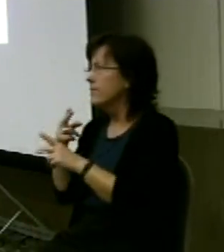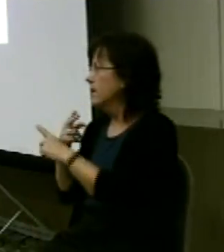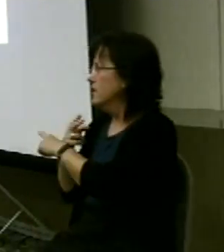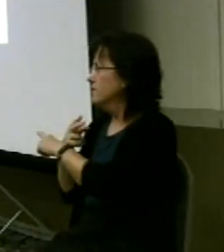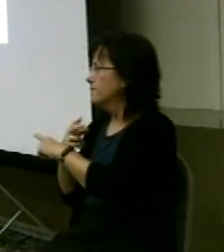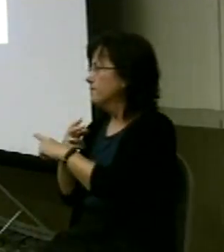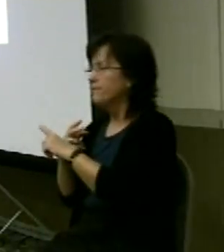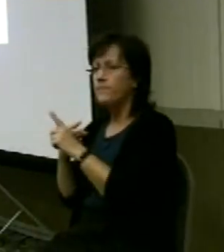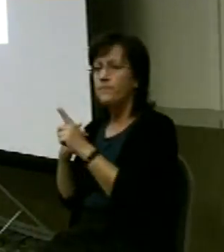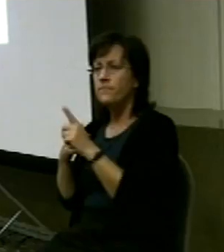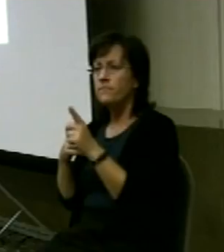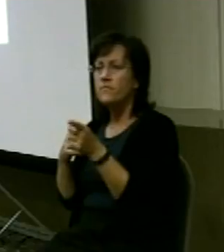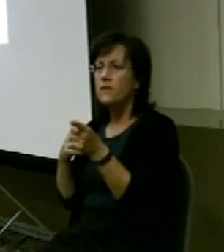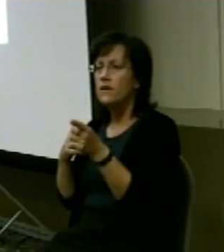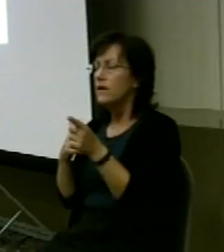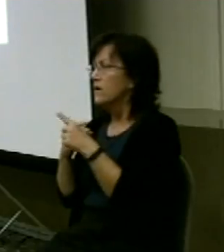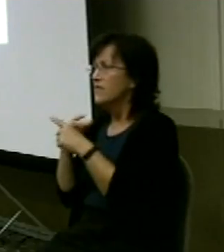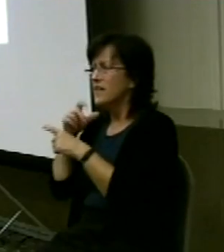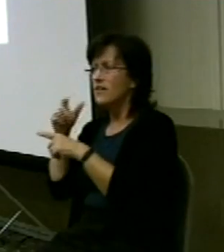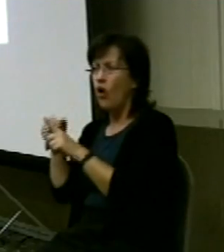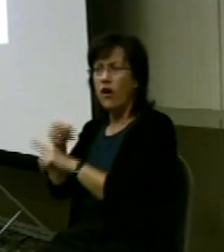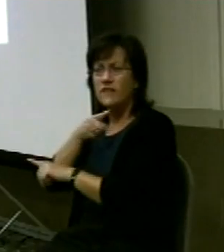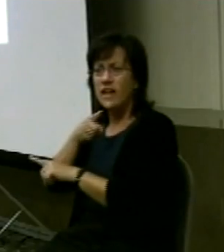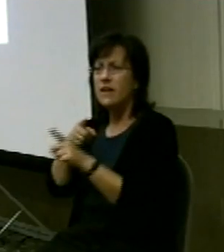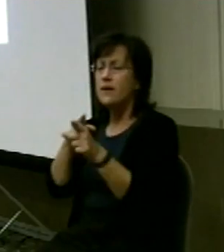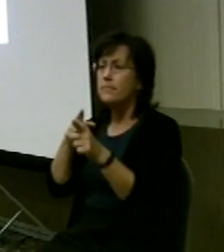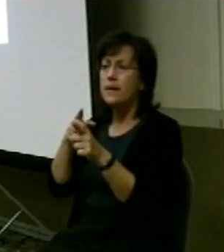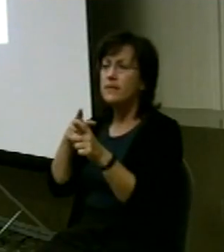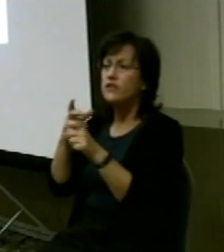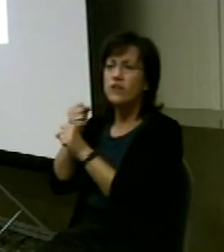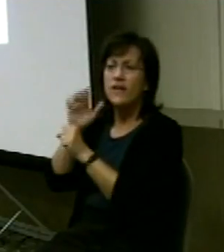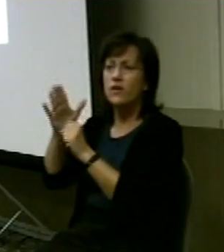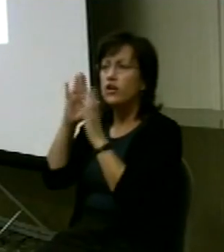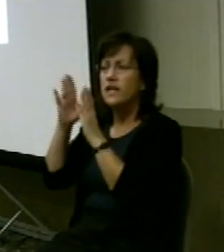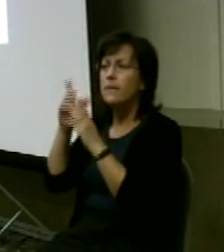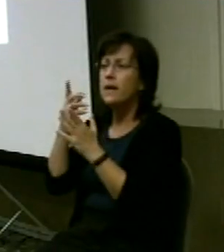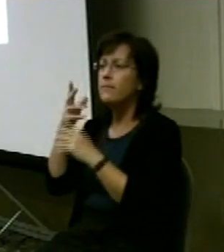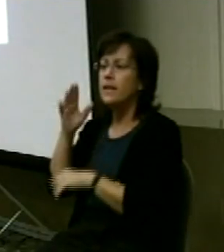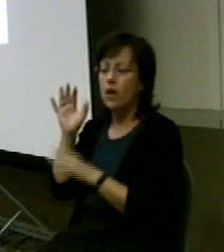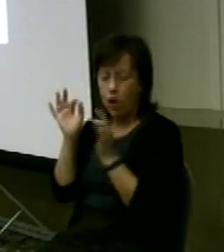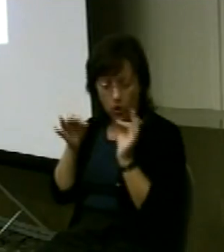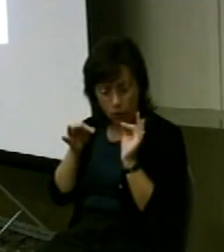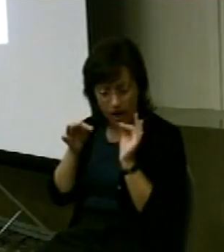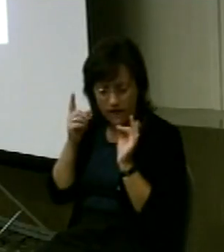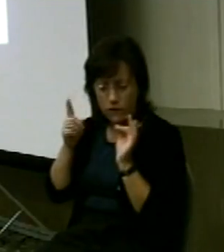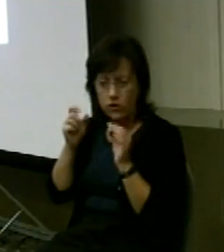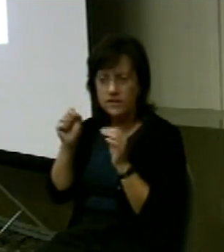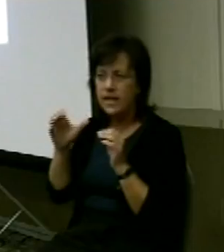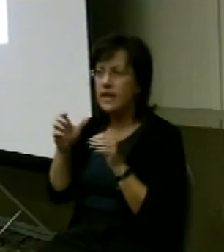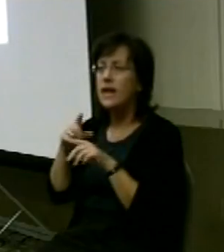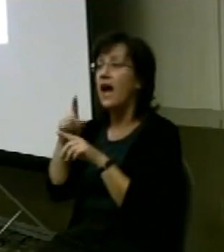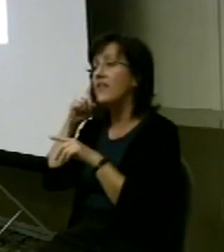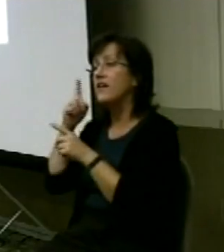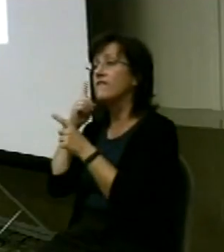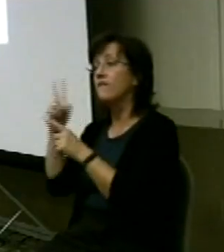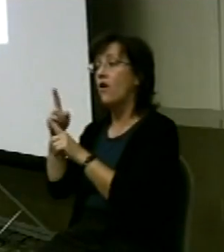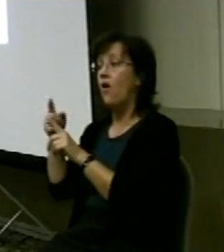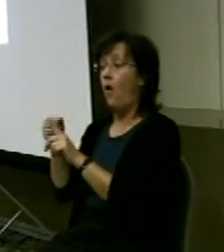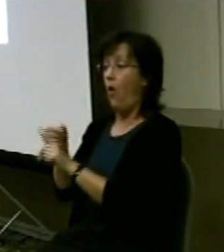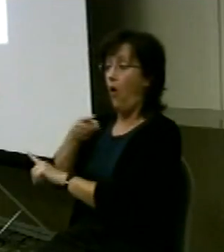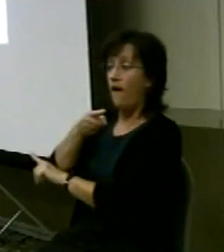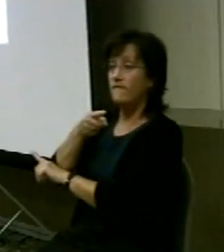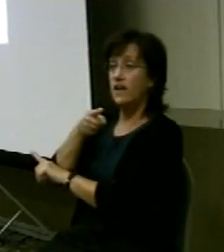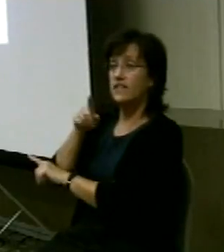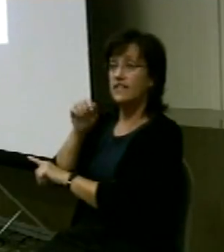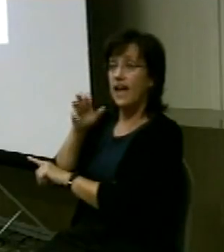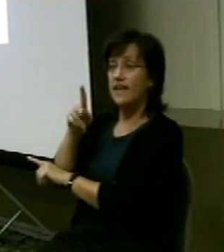wasn't off task? Just to get their attention towards them. He might have just been looking away for a second. I think for off task, we said that as long